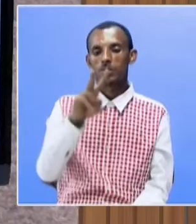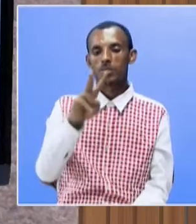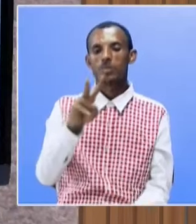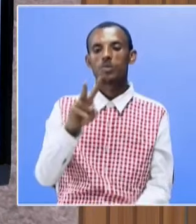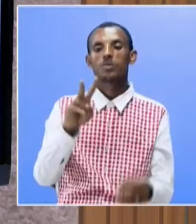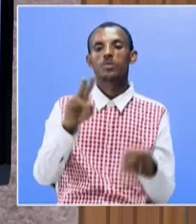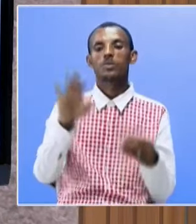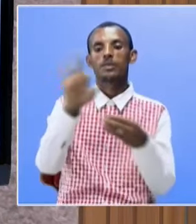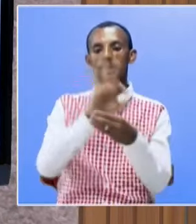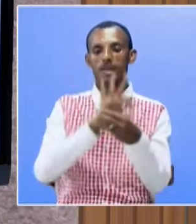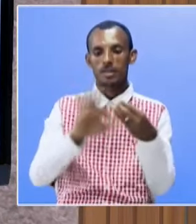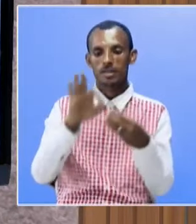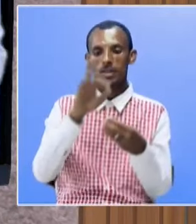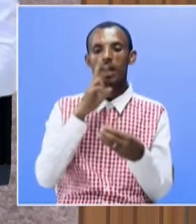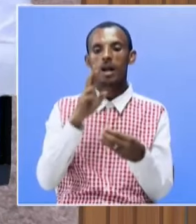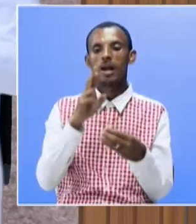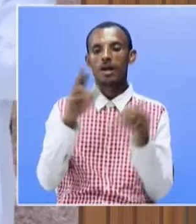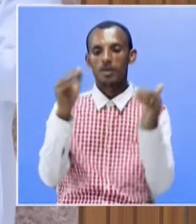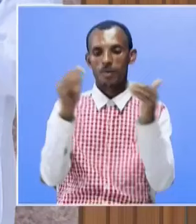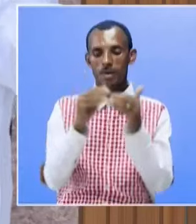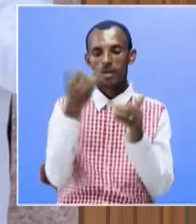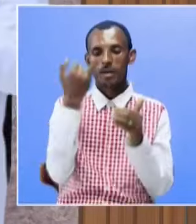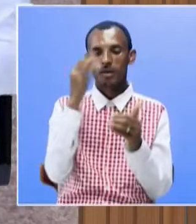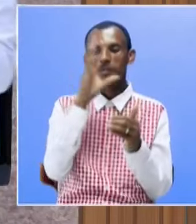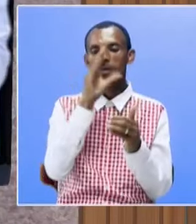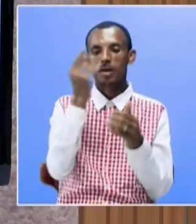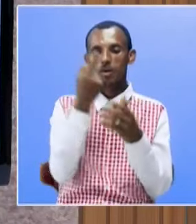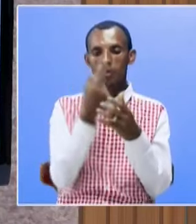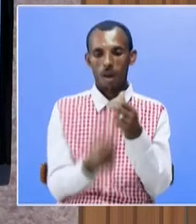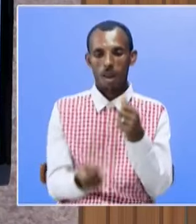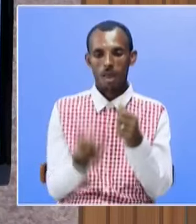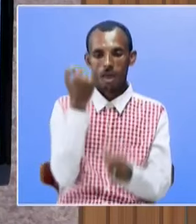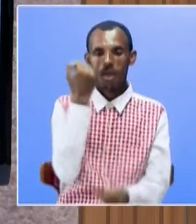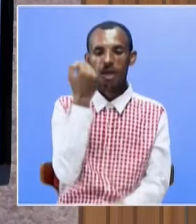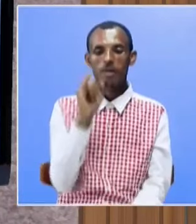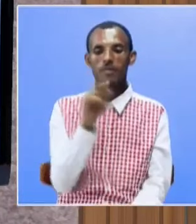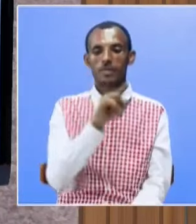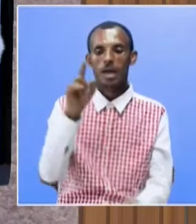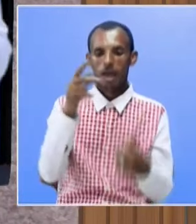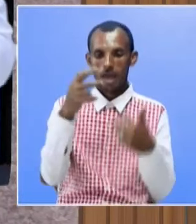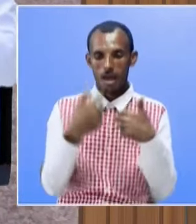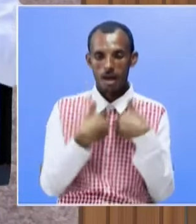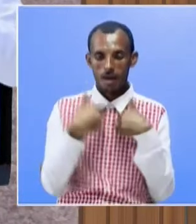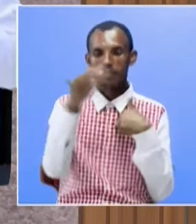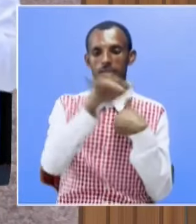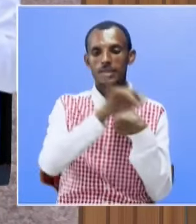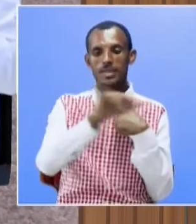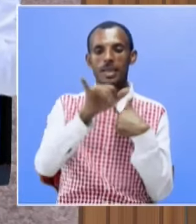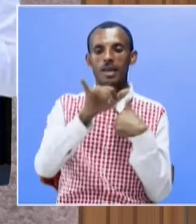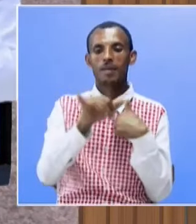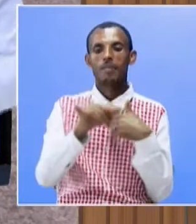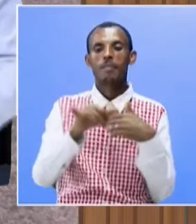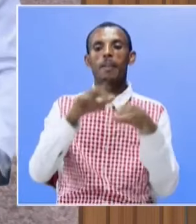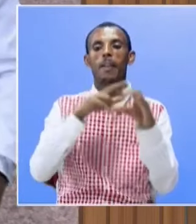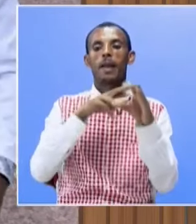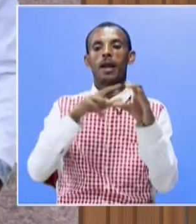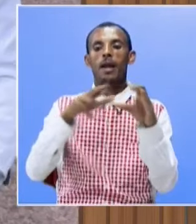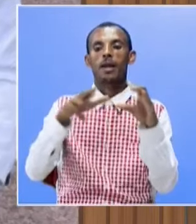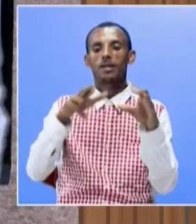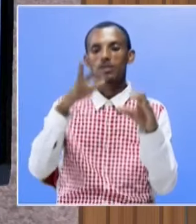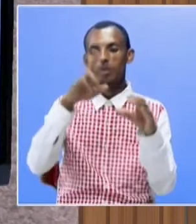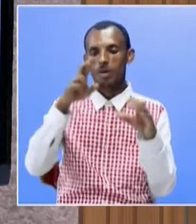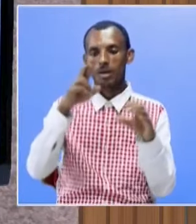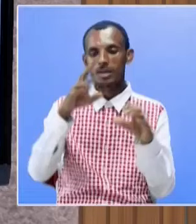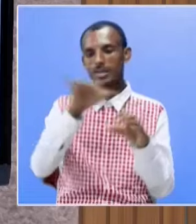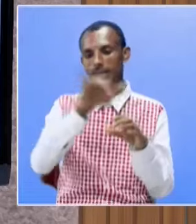are congruent if and only if they have the same radius or diameter.